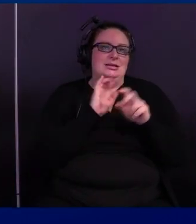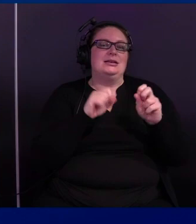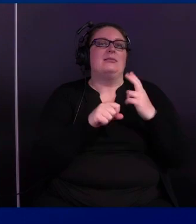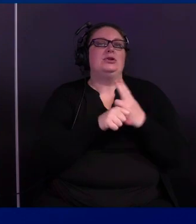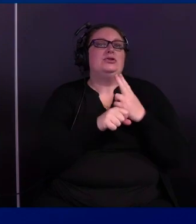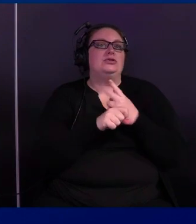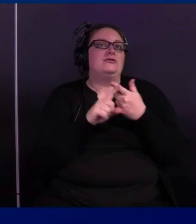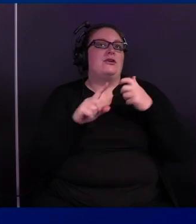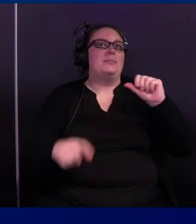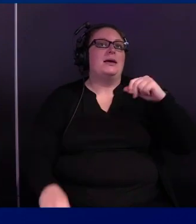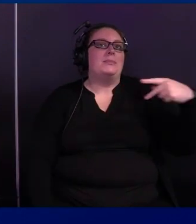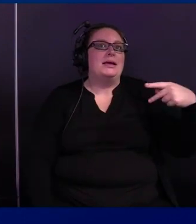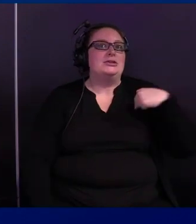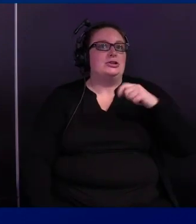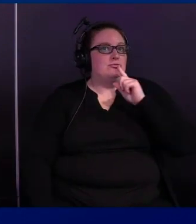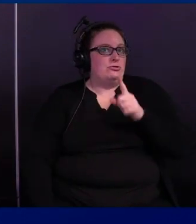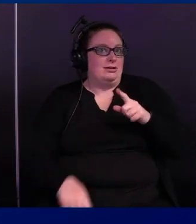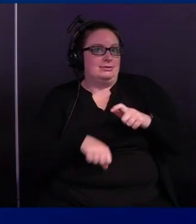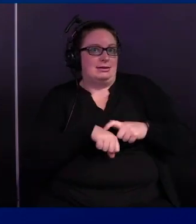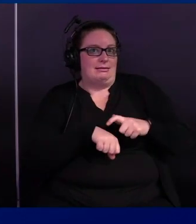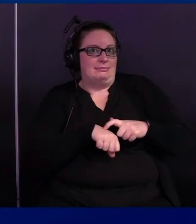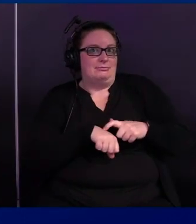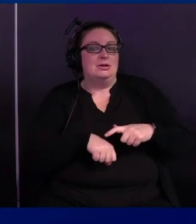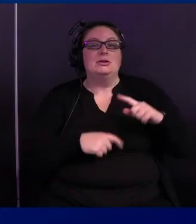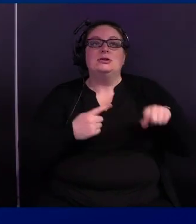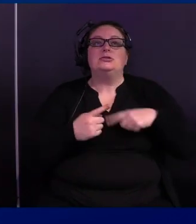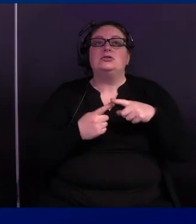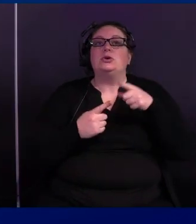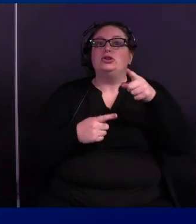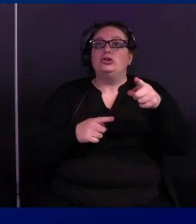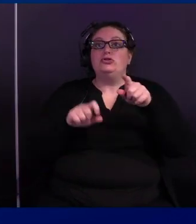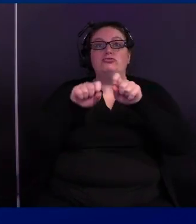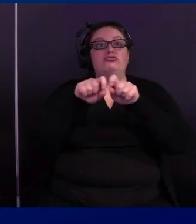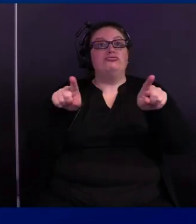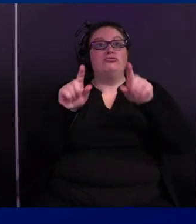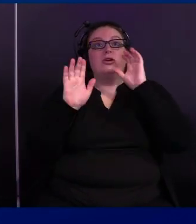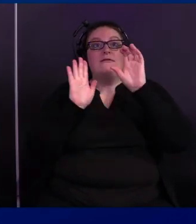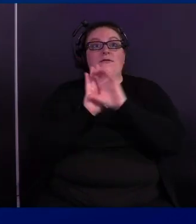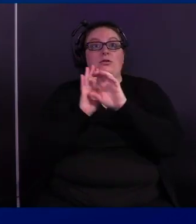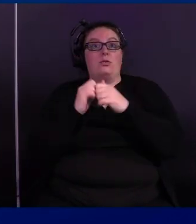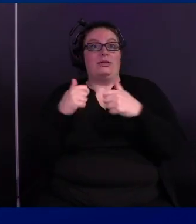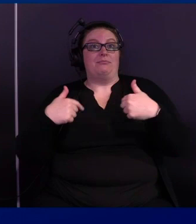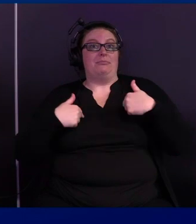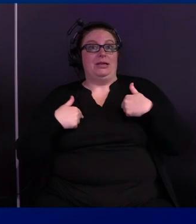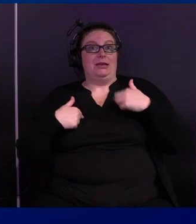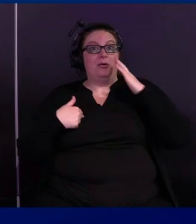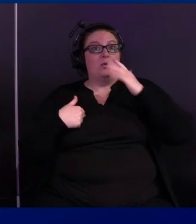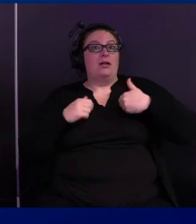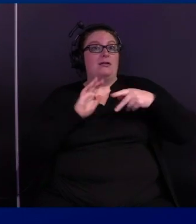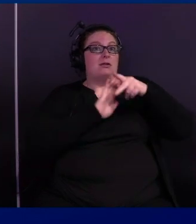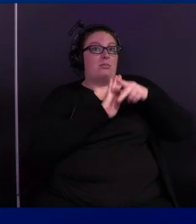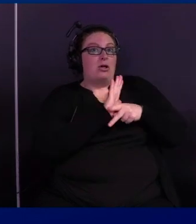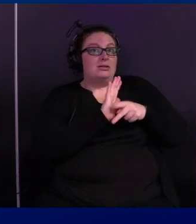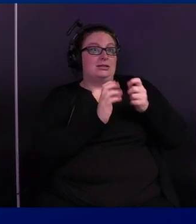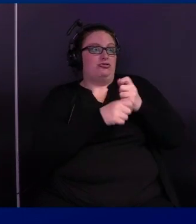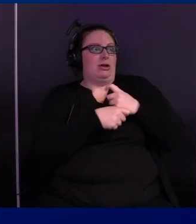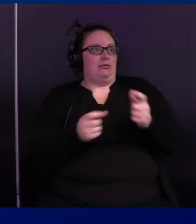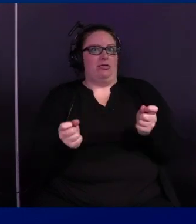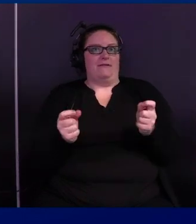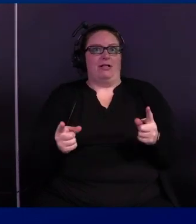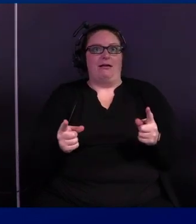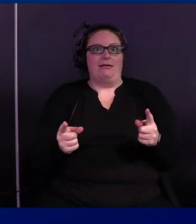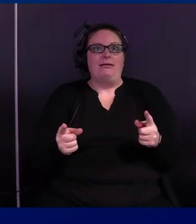the application in real time, so that when you share a photo with me, there's going to be a policy created on the fly